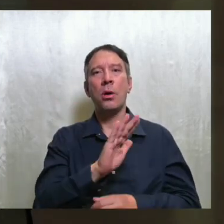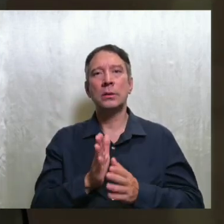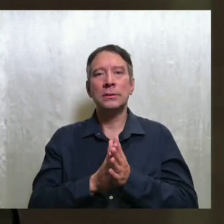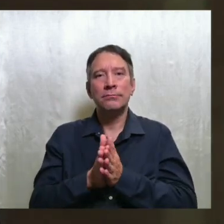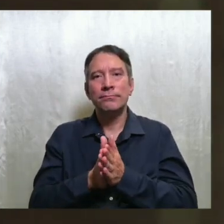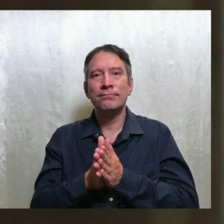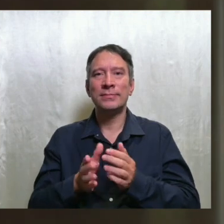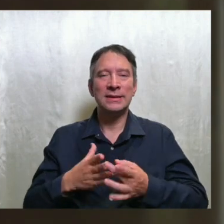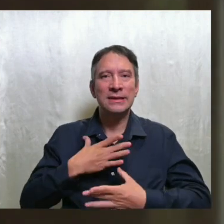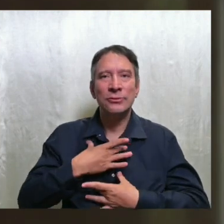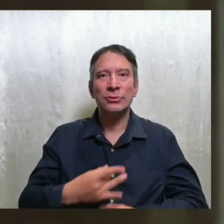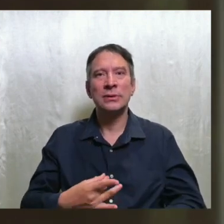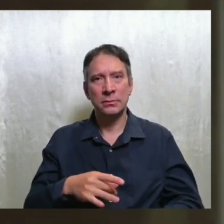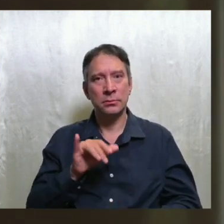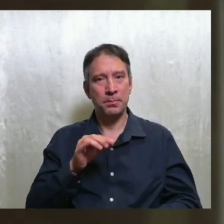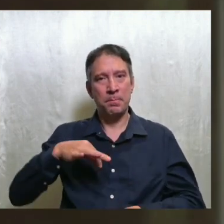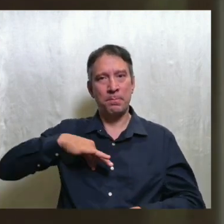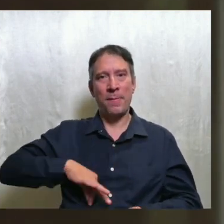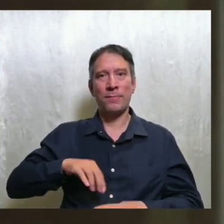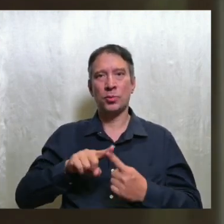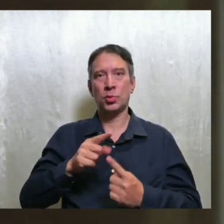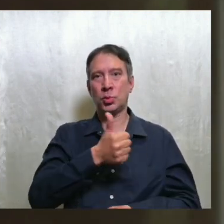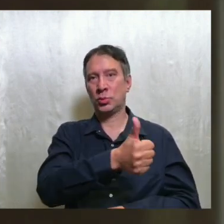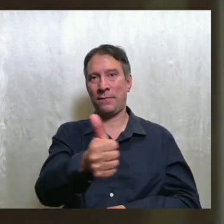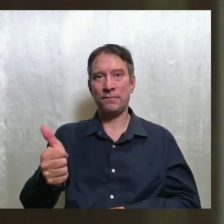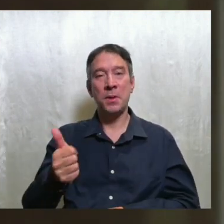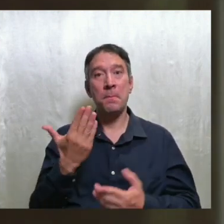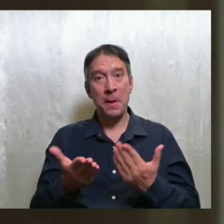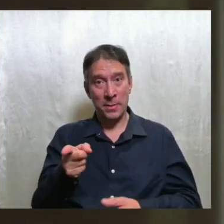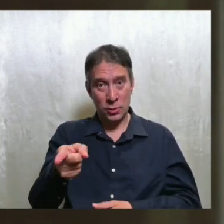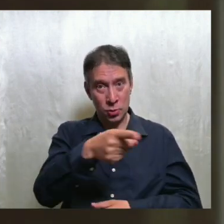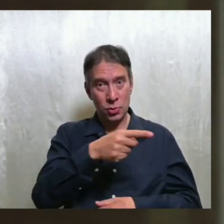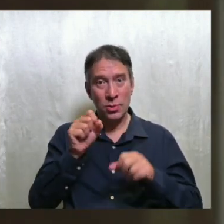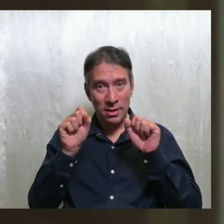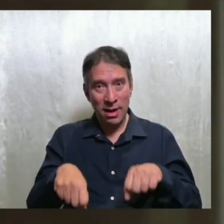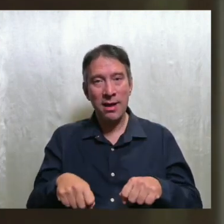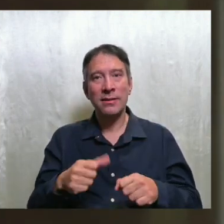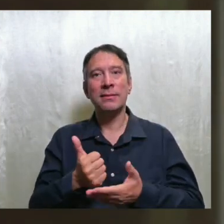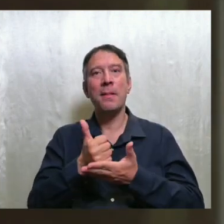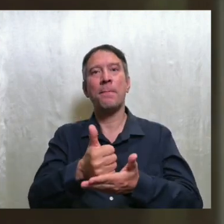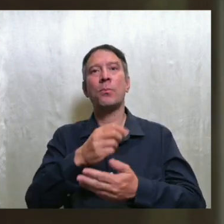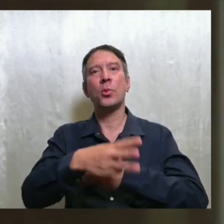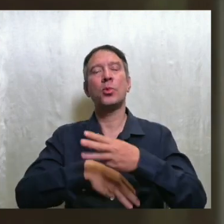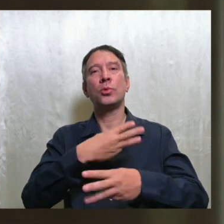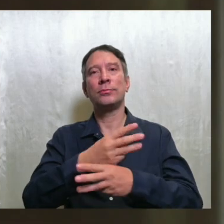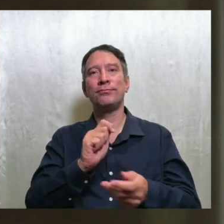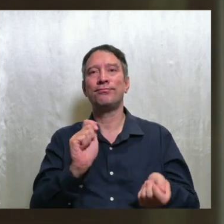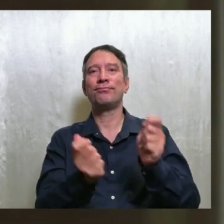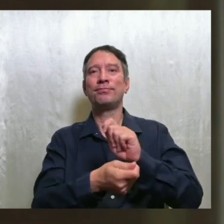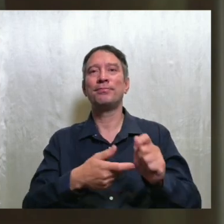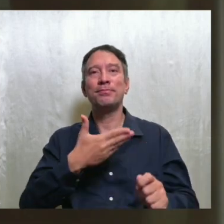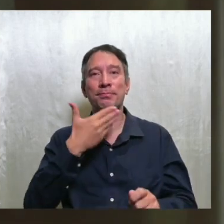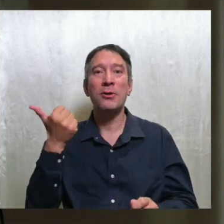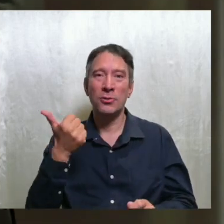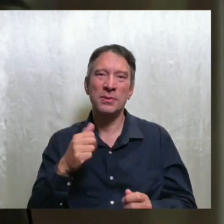But the bottom line is, we all are learning continuously as we go about. But the next question is,